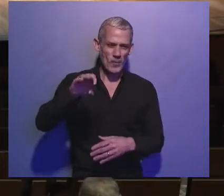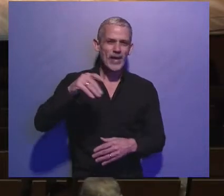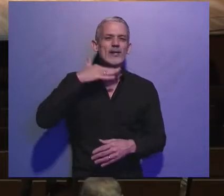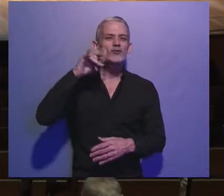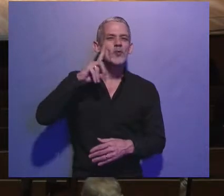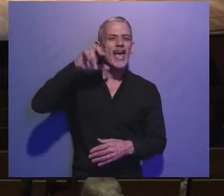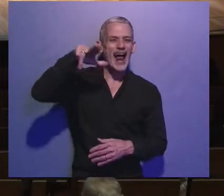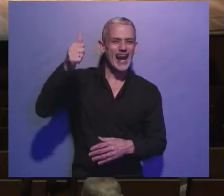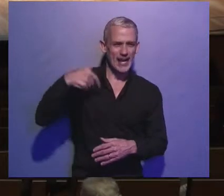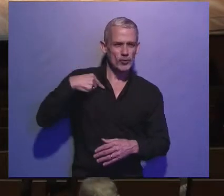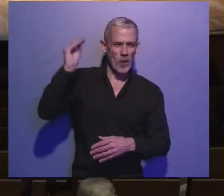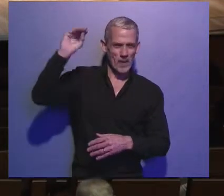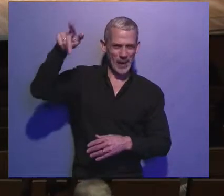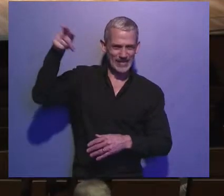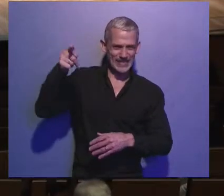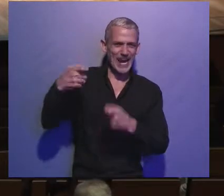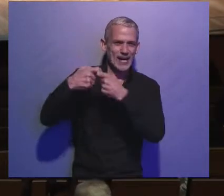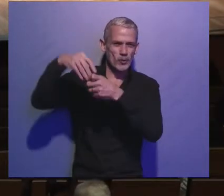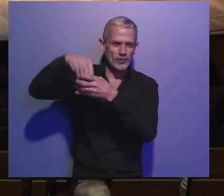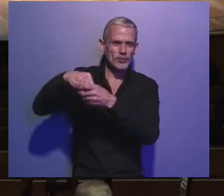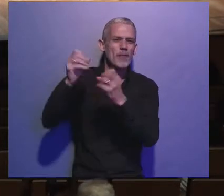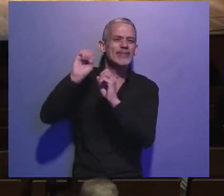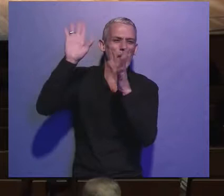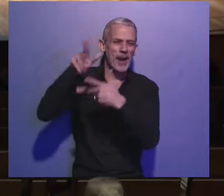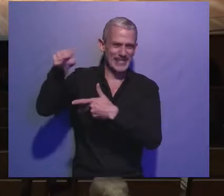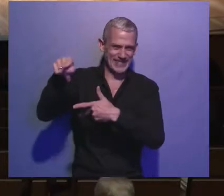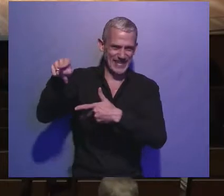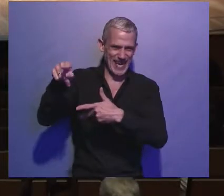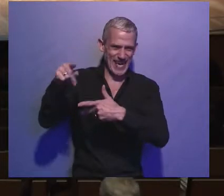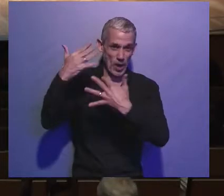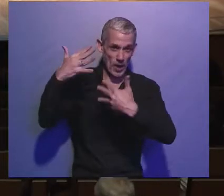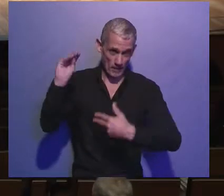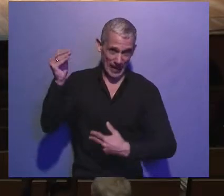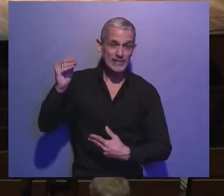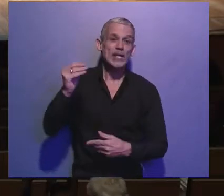So I am Juliana Sakaya. I come from Transparency Brazil.